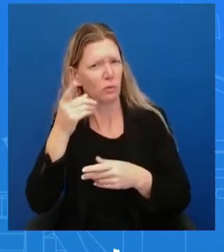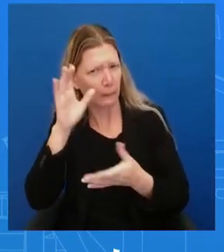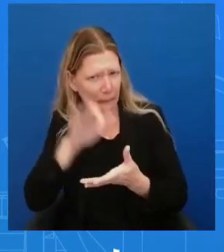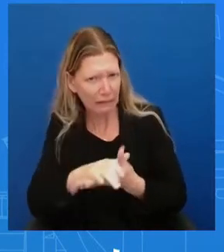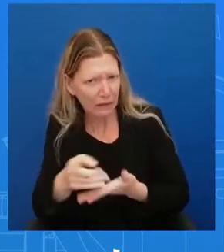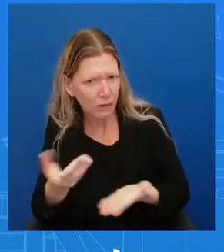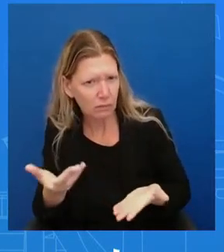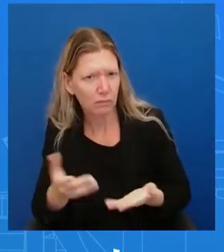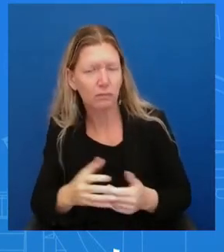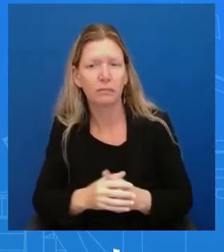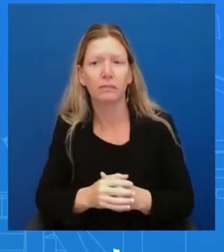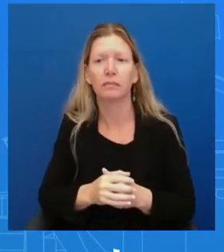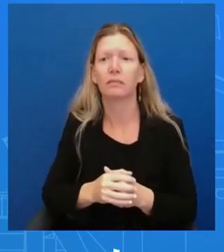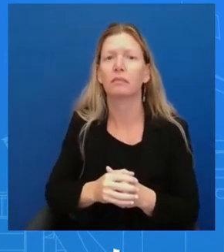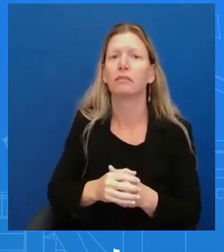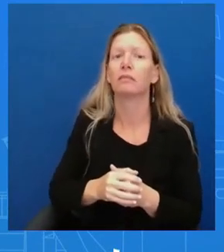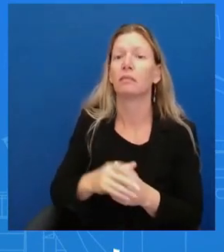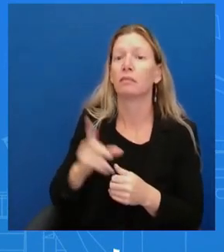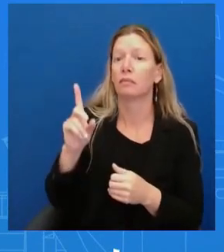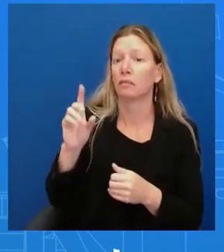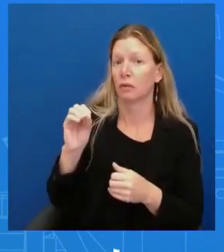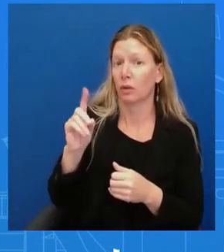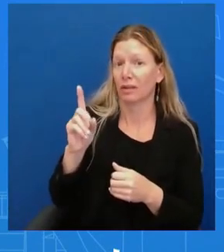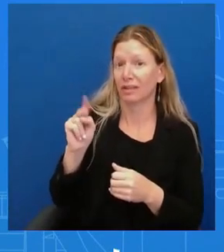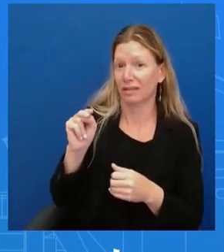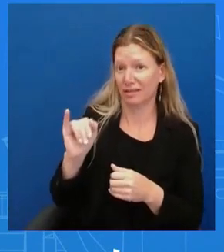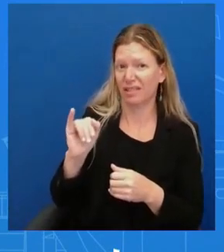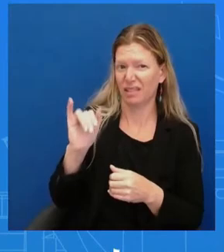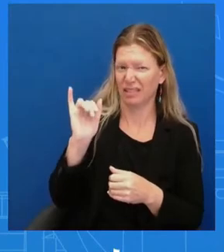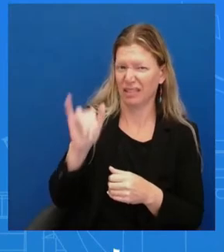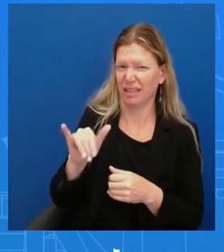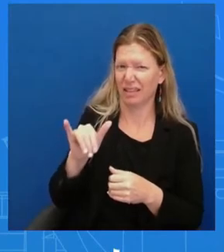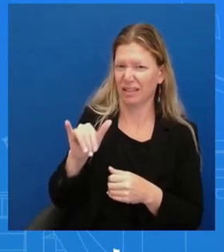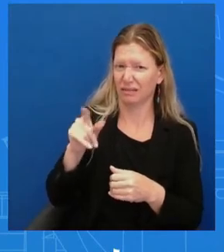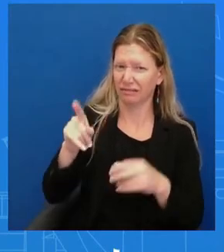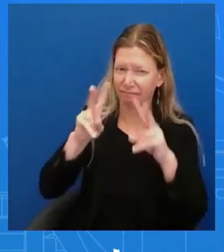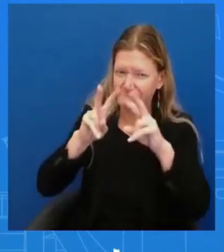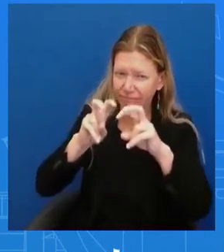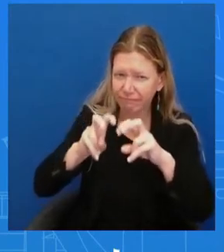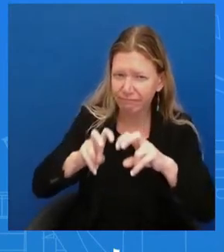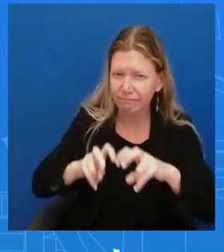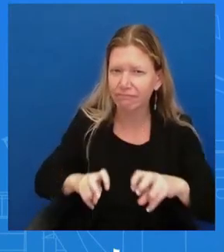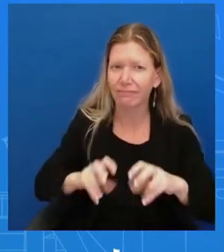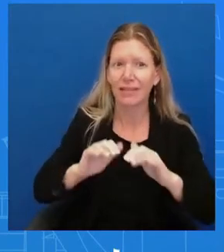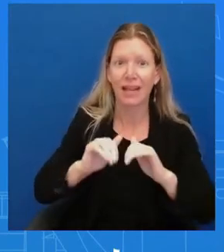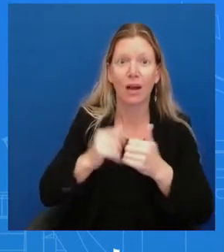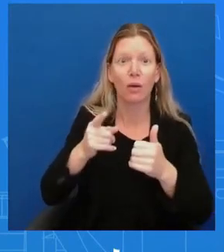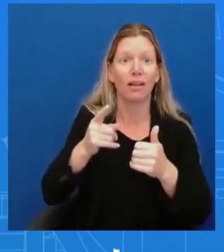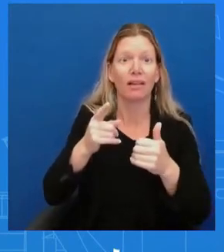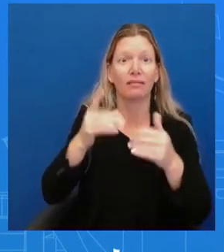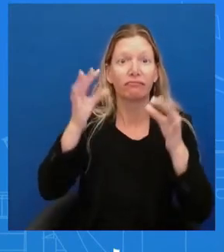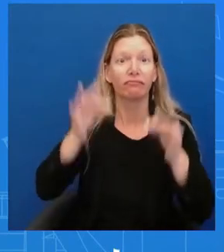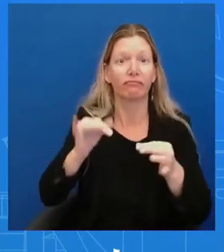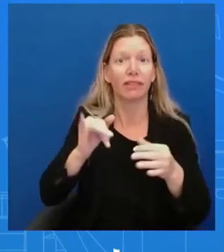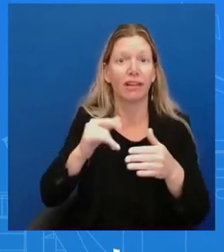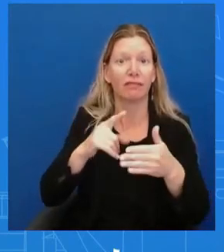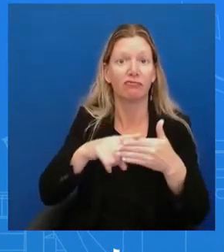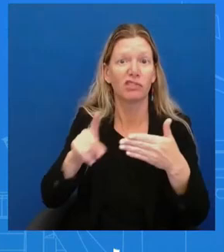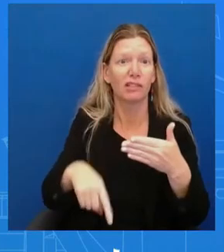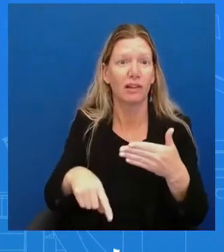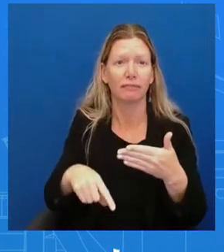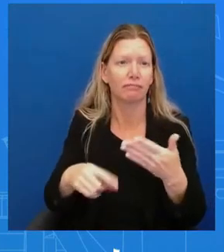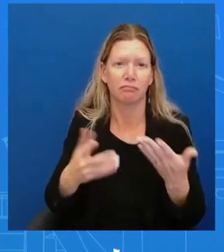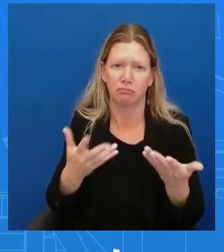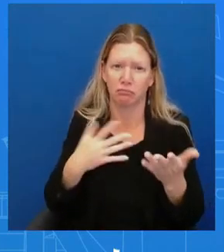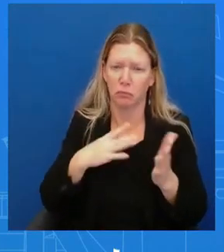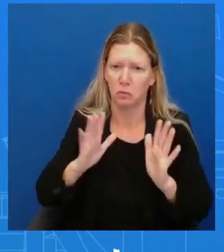specifically on how they got to that assessment, how they got to that conclusion, so I want to be super mindful. What I can speak to is what we have done since 2023,